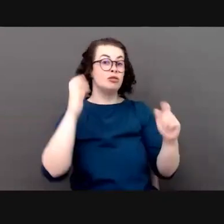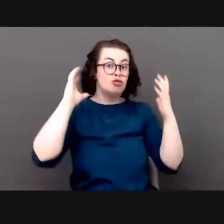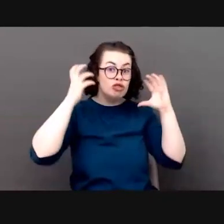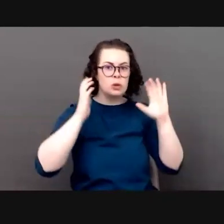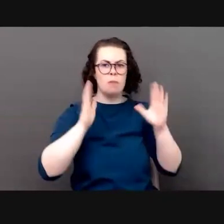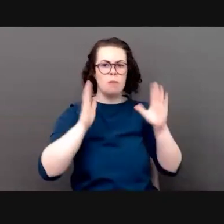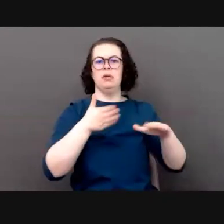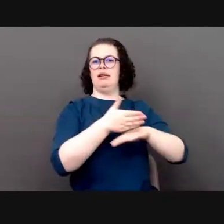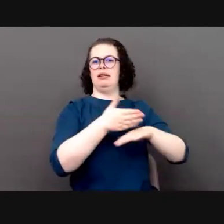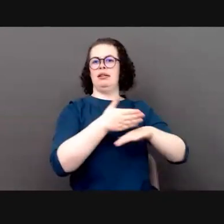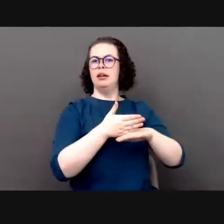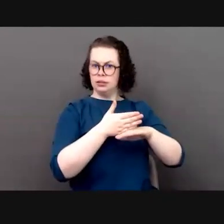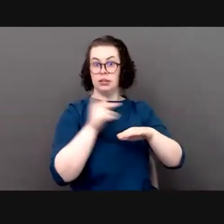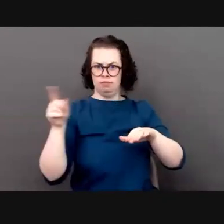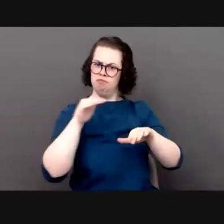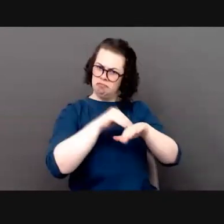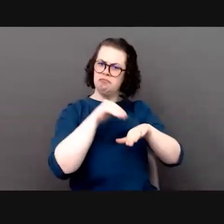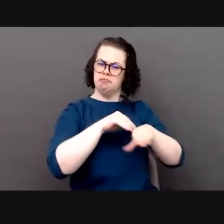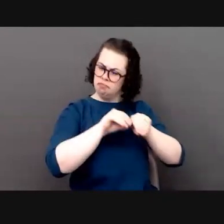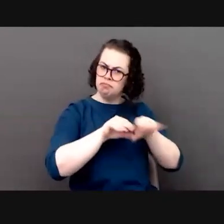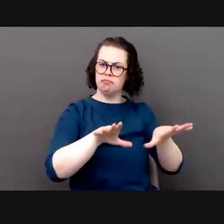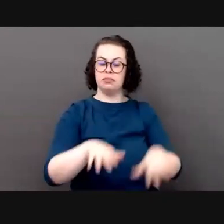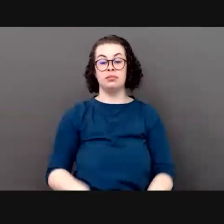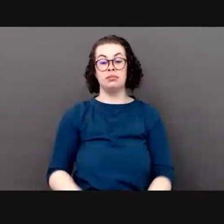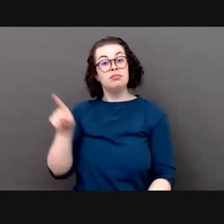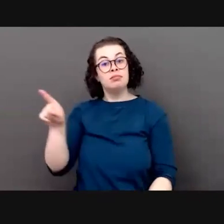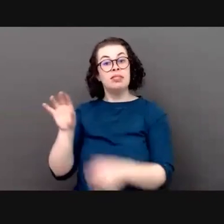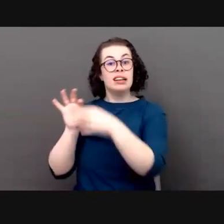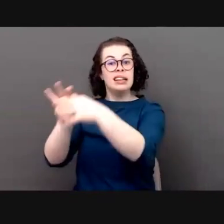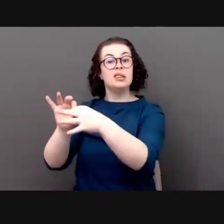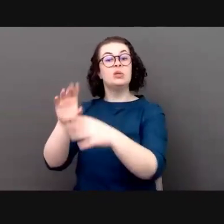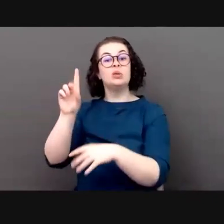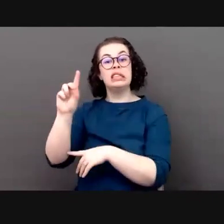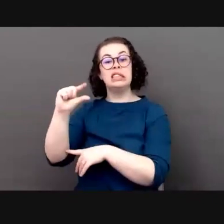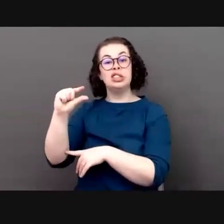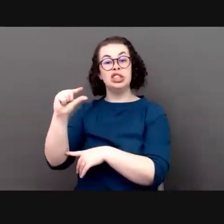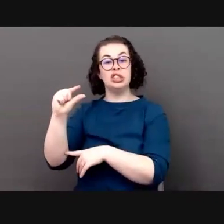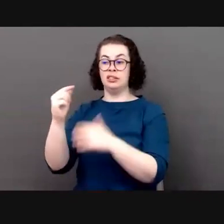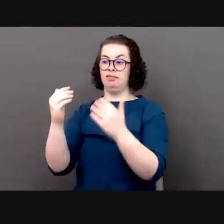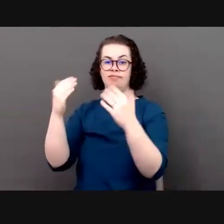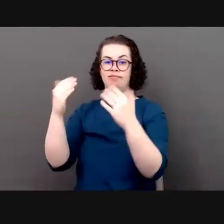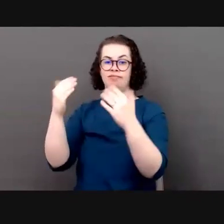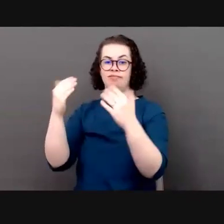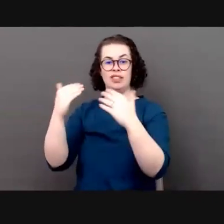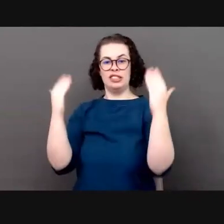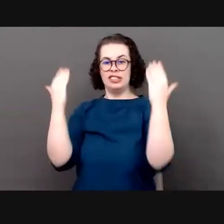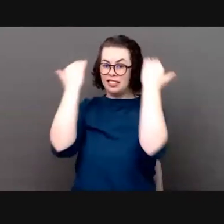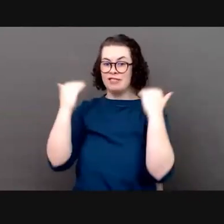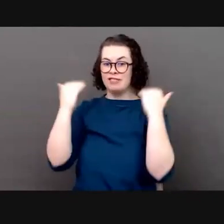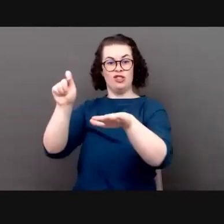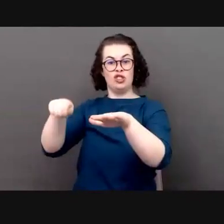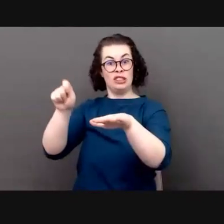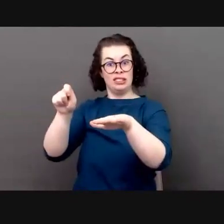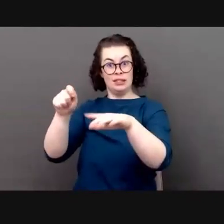for Justice, she contributed to disability-related anti-discrimination legislation. She was responsible for the